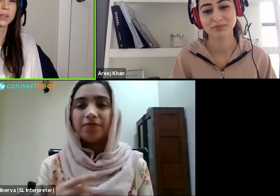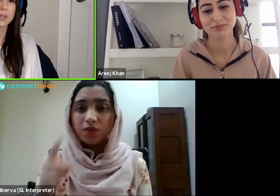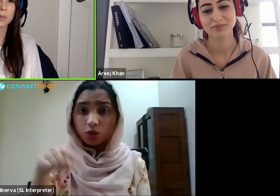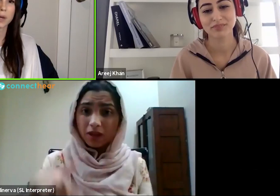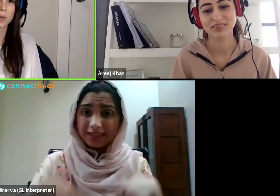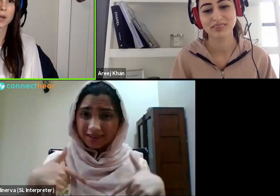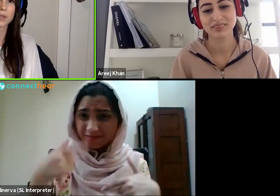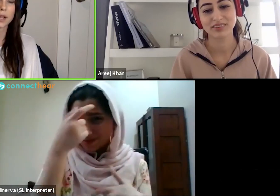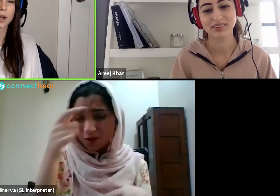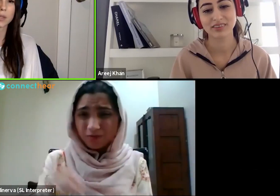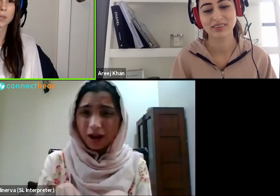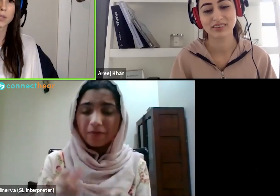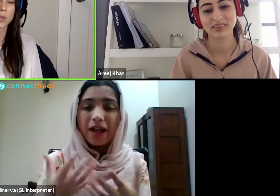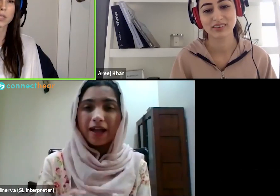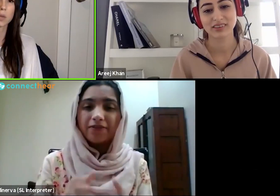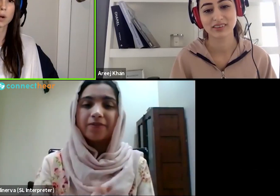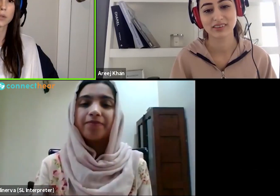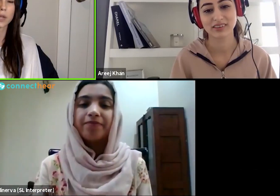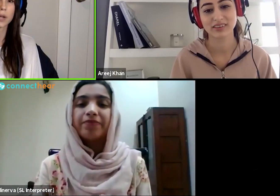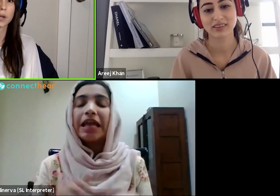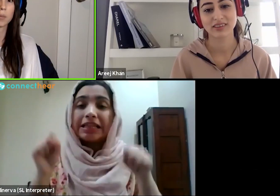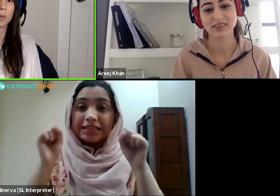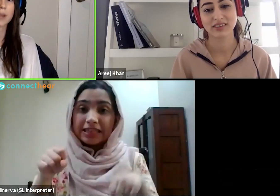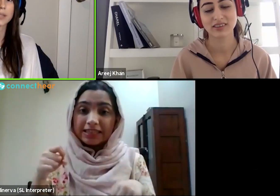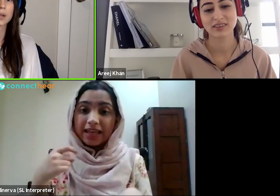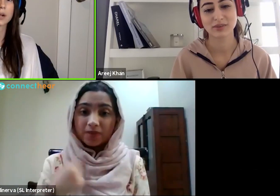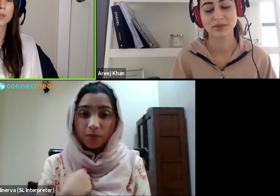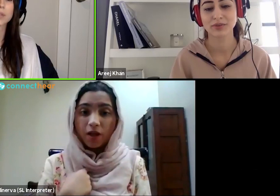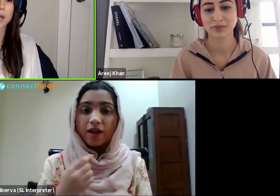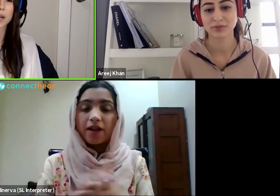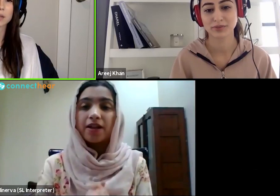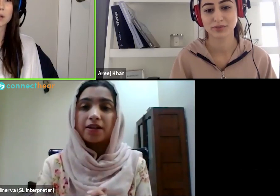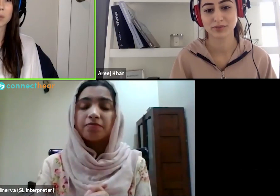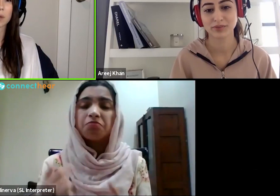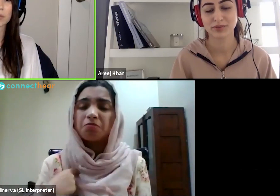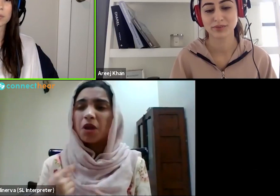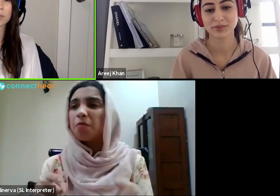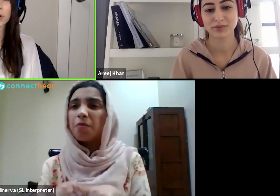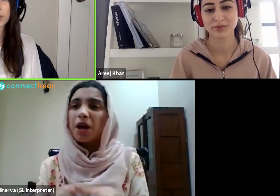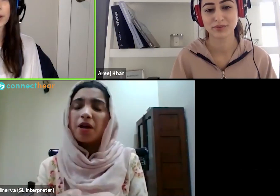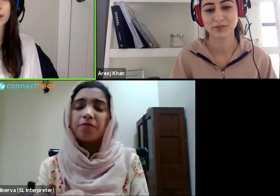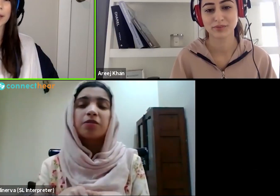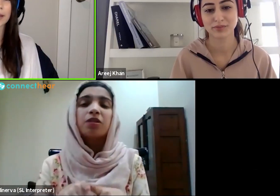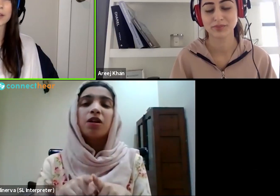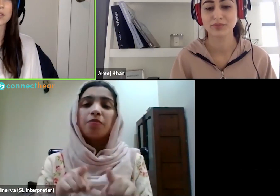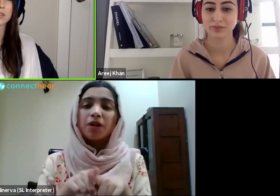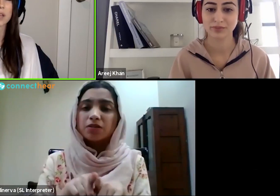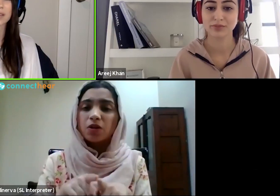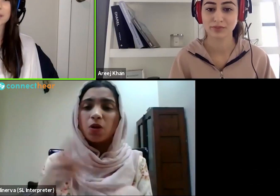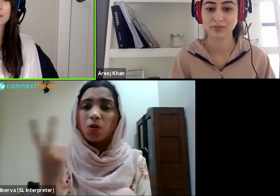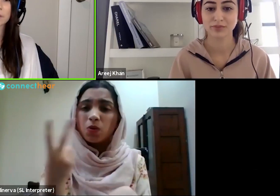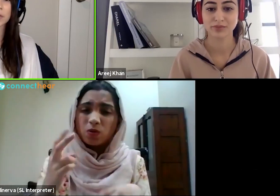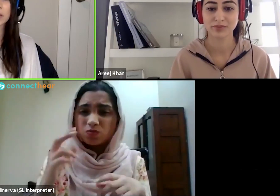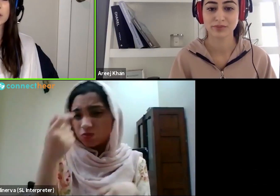What you said pretty much, that I was stuck between 2 worlds, and I did learn some sign around 3rd grade, age